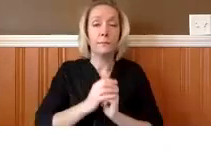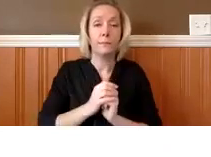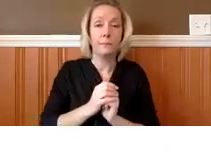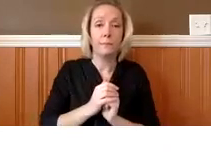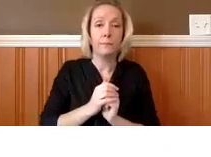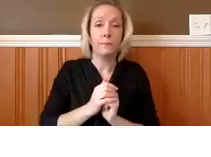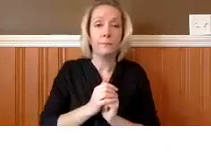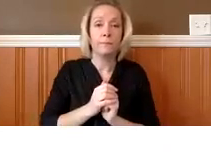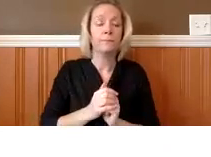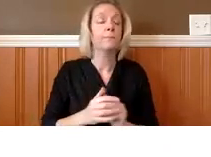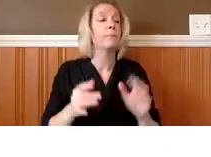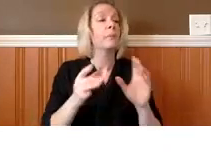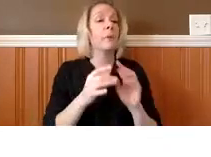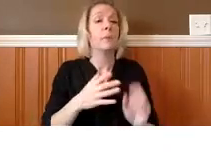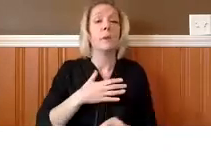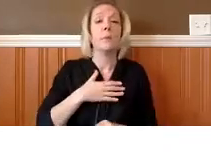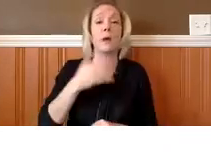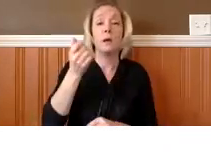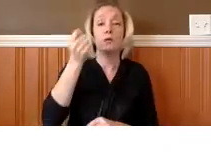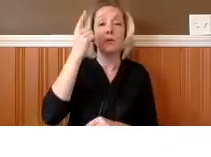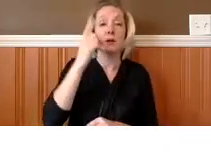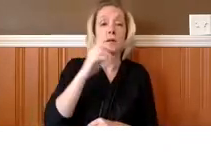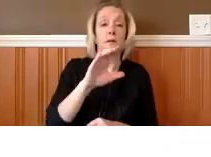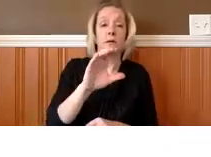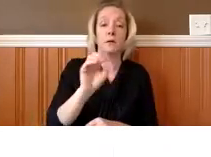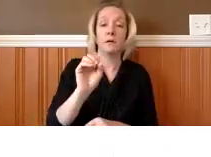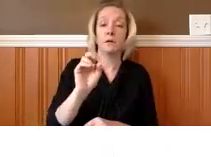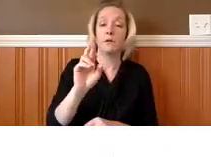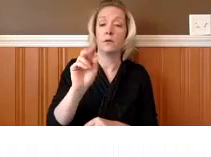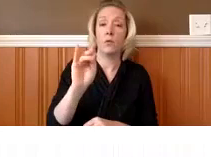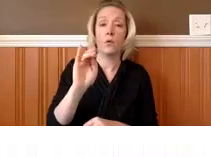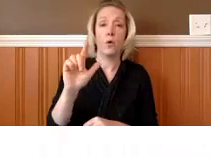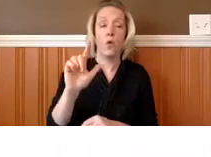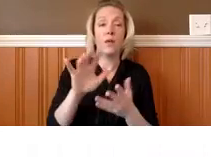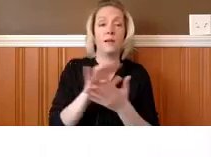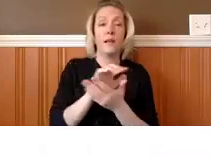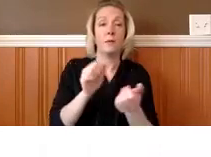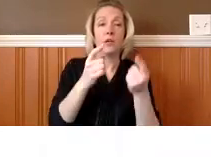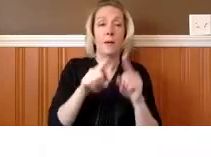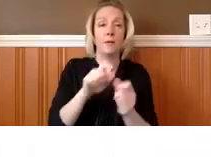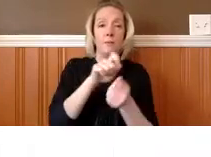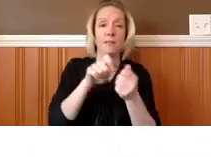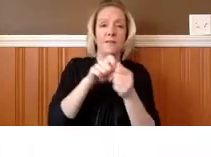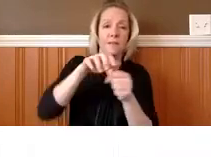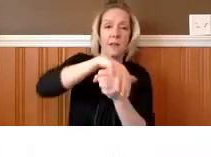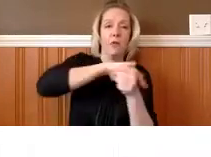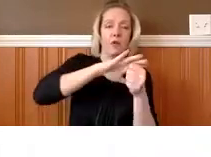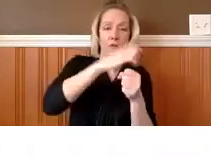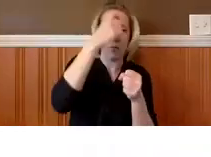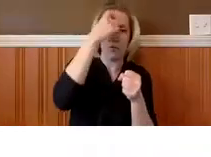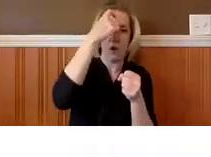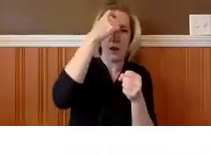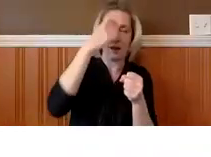my understanding is cortical is damage occurs in the visual cortex versus cerebral damage occurs in other areas of the brain that also impact